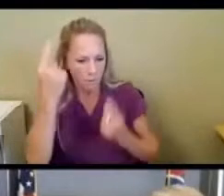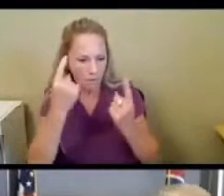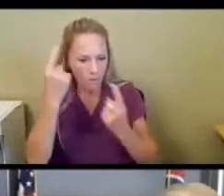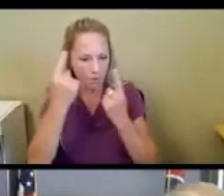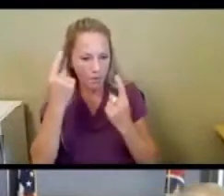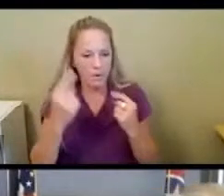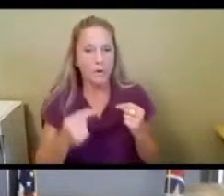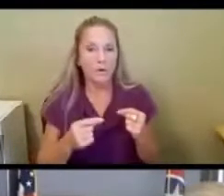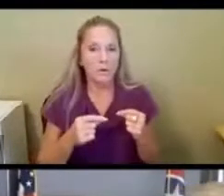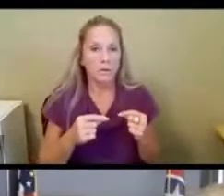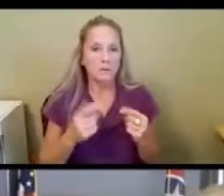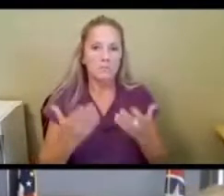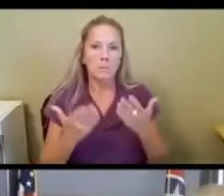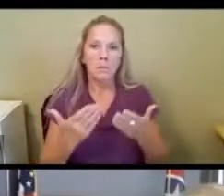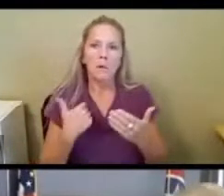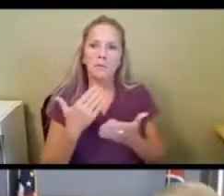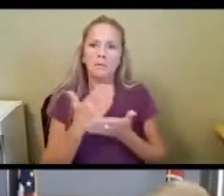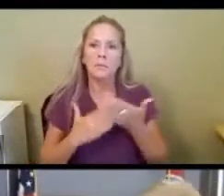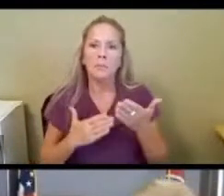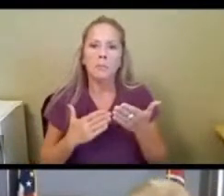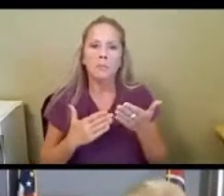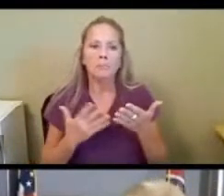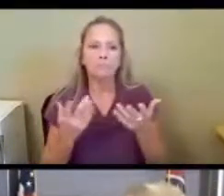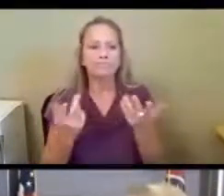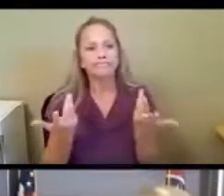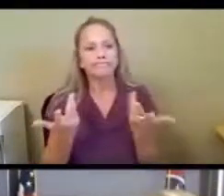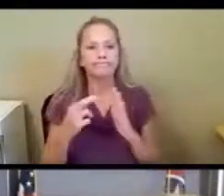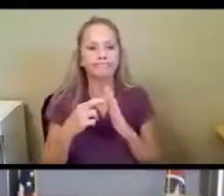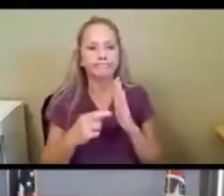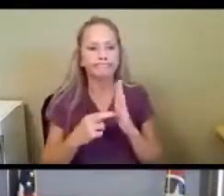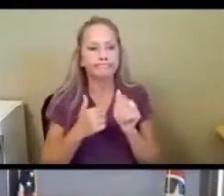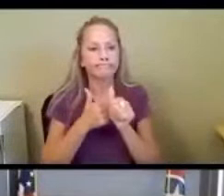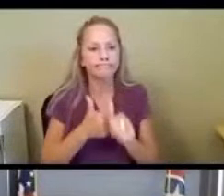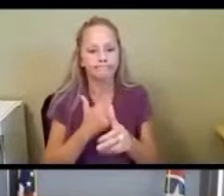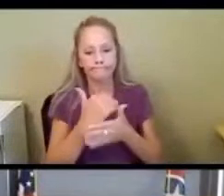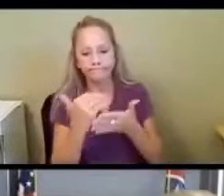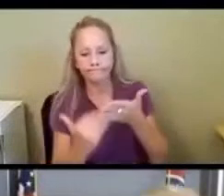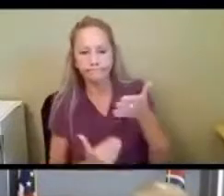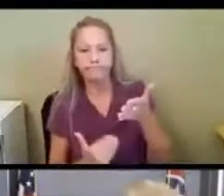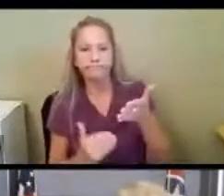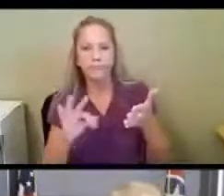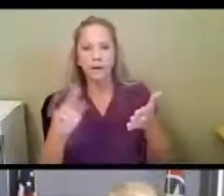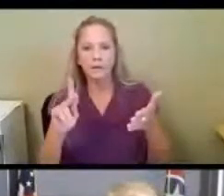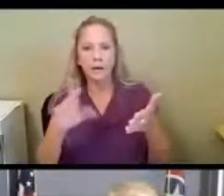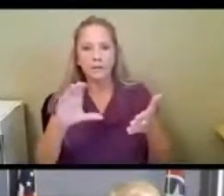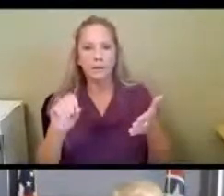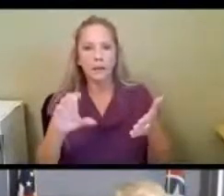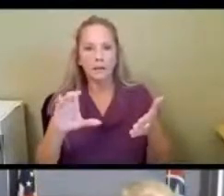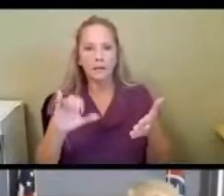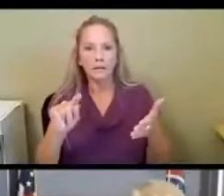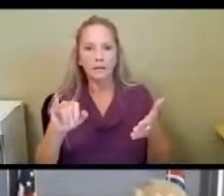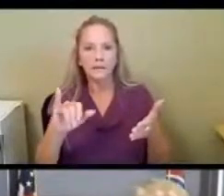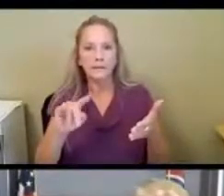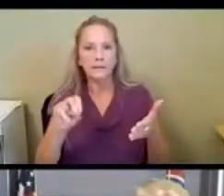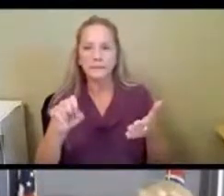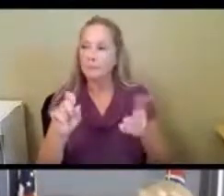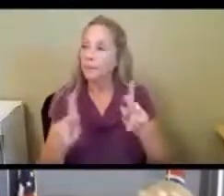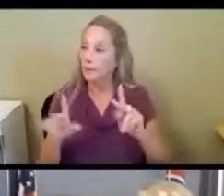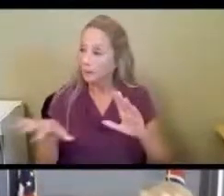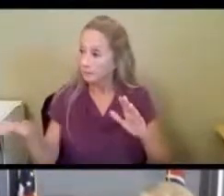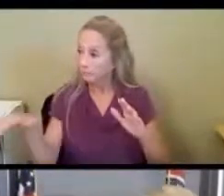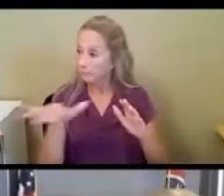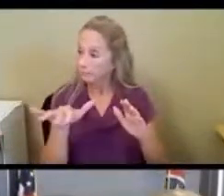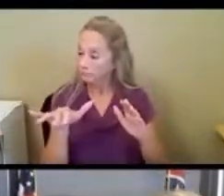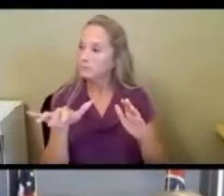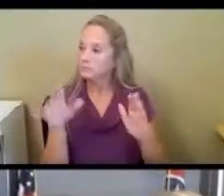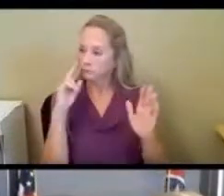least some guidelines that the citizens of Knox County would at least have something concrete to look